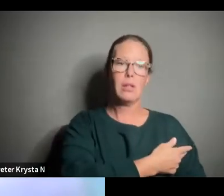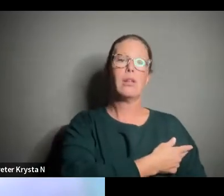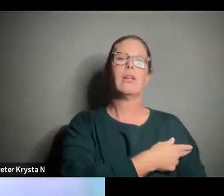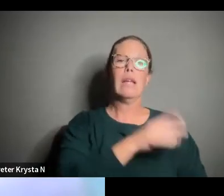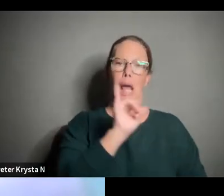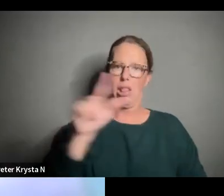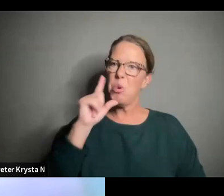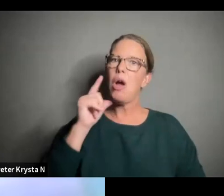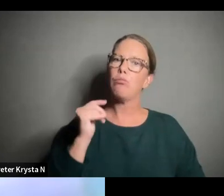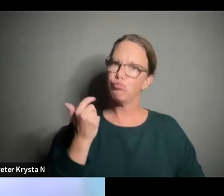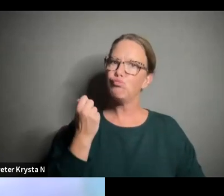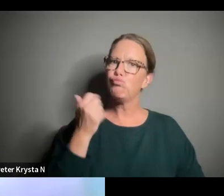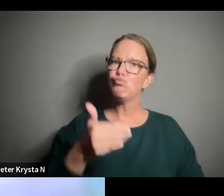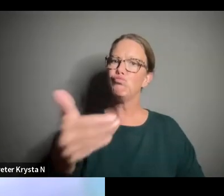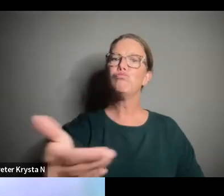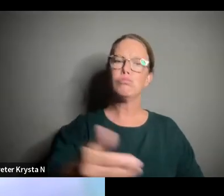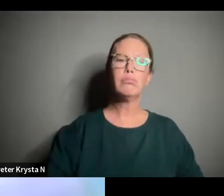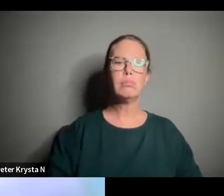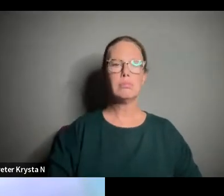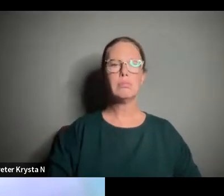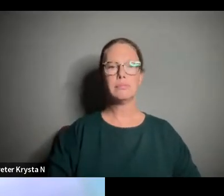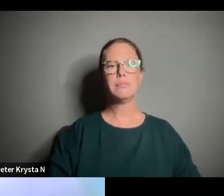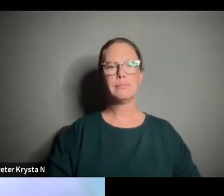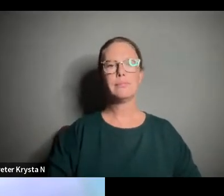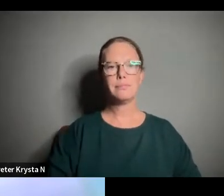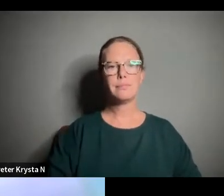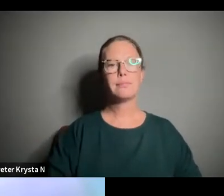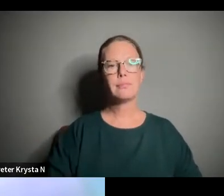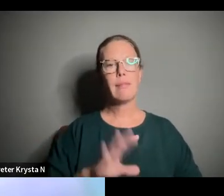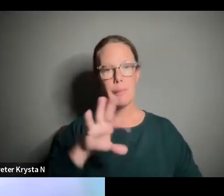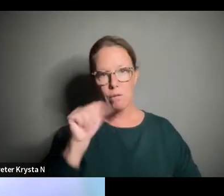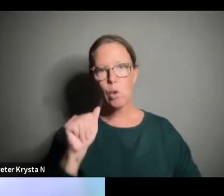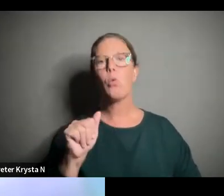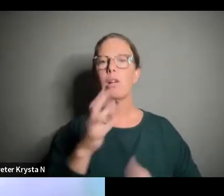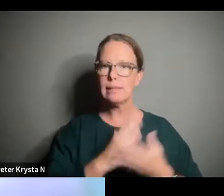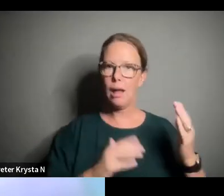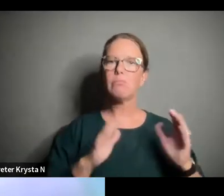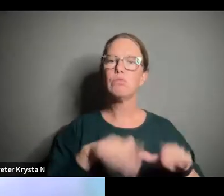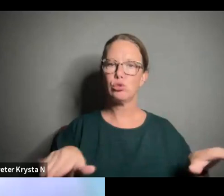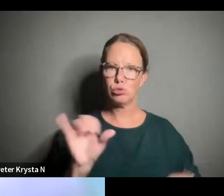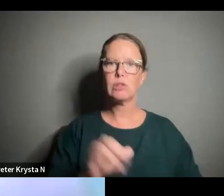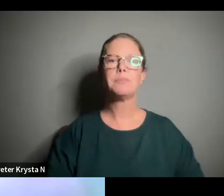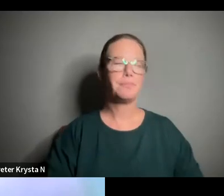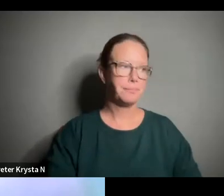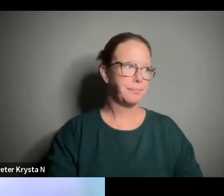of them. And I've seen many people work their way to me for children. But even in Florida, they've done some children now also.